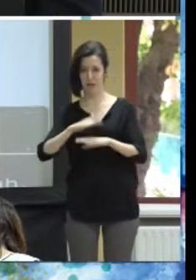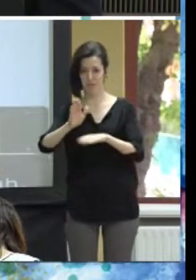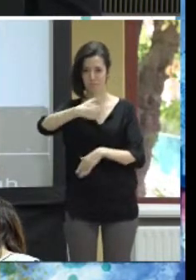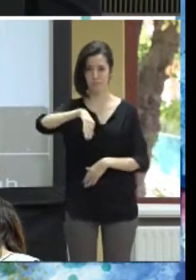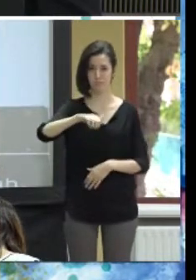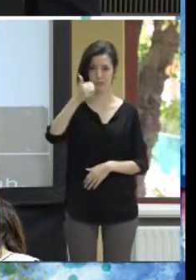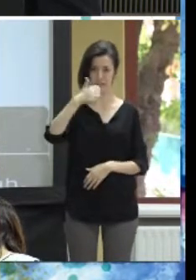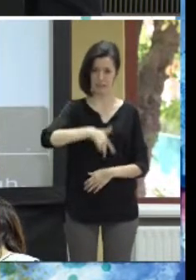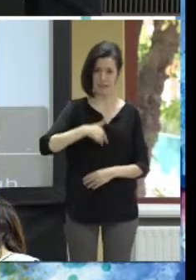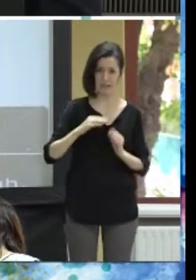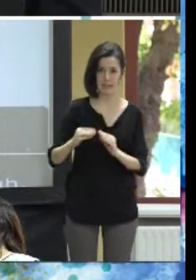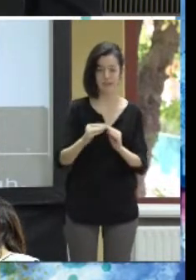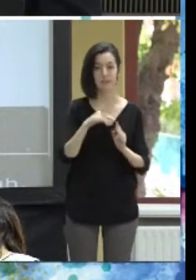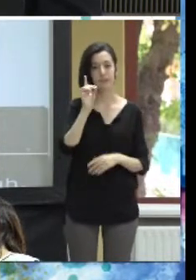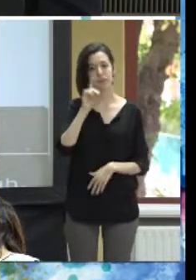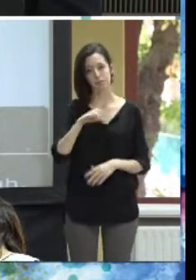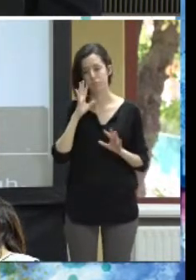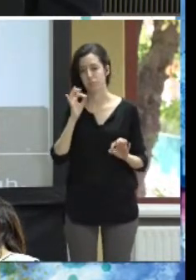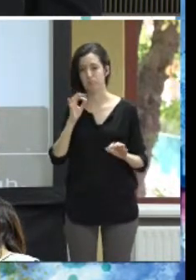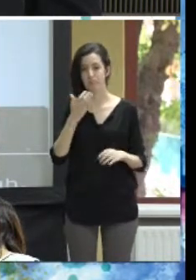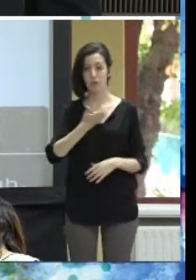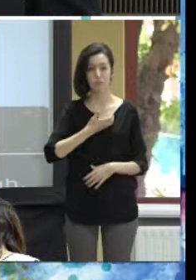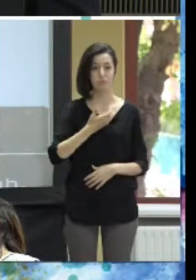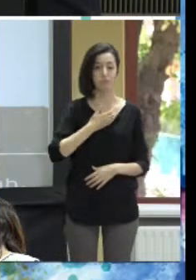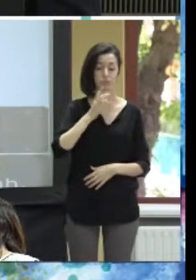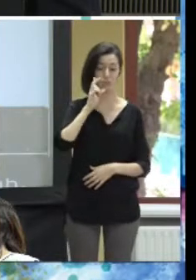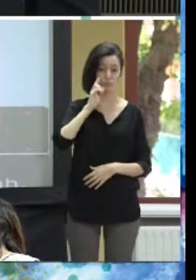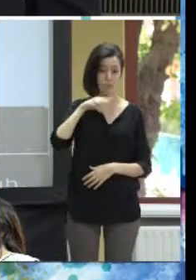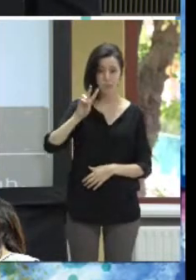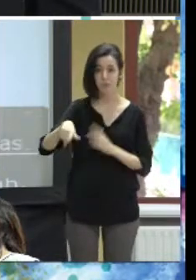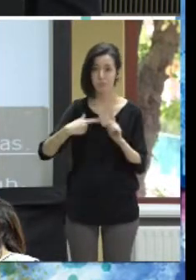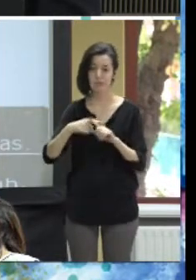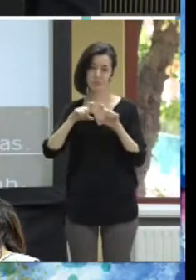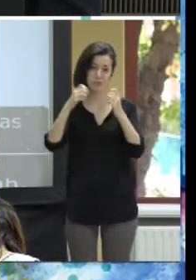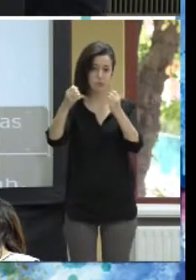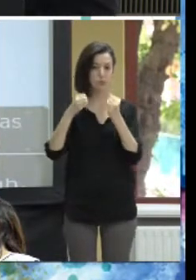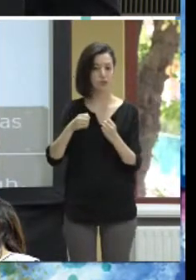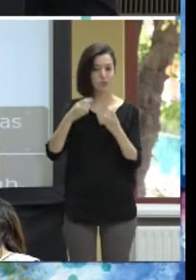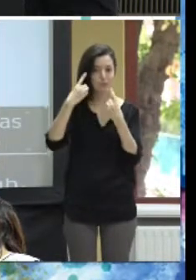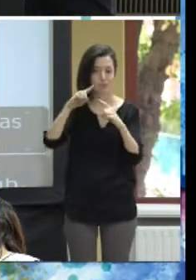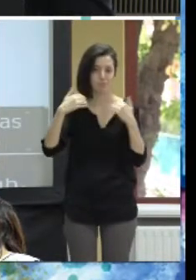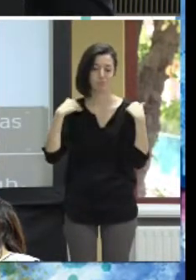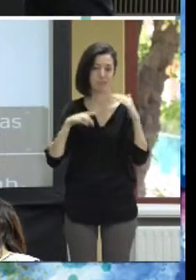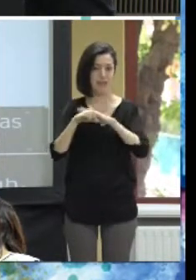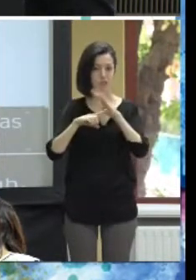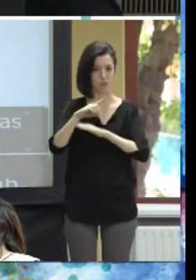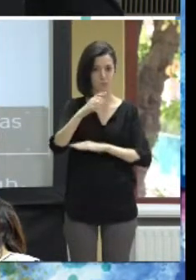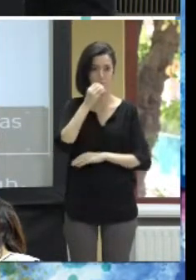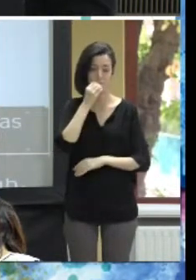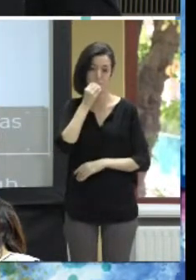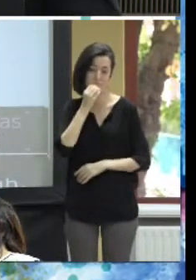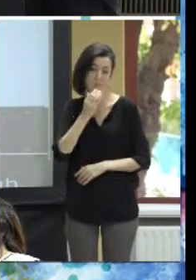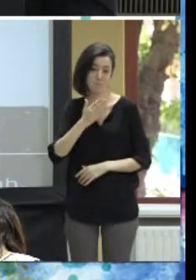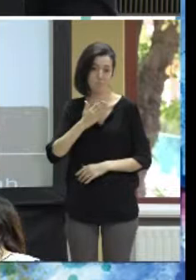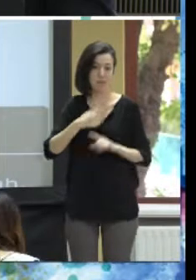innovative. But we also included town halls, museums, and other institutions that manage